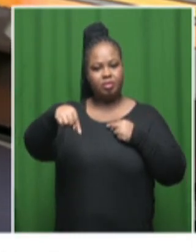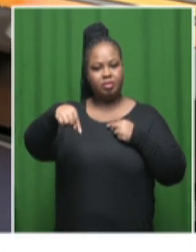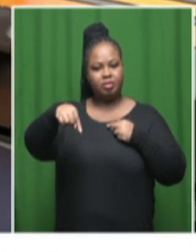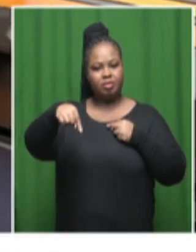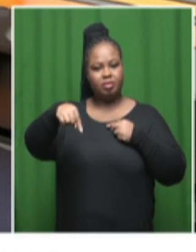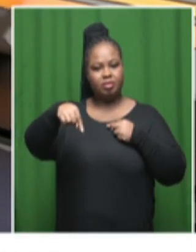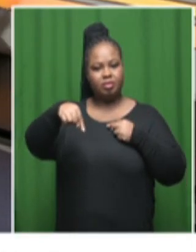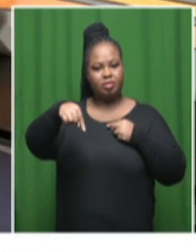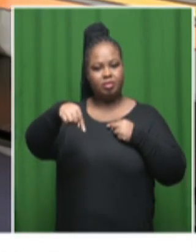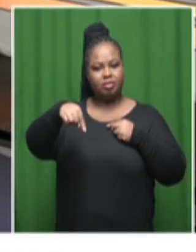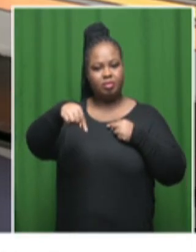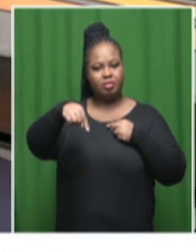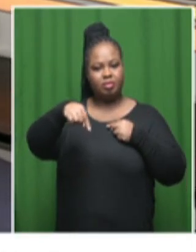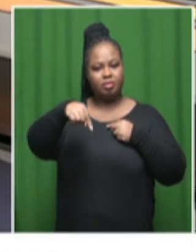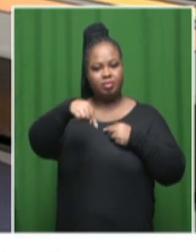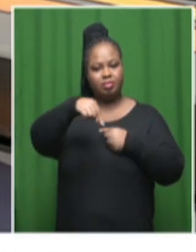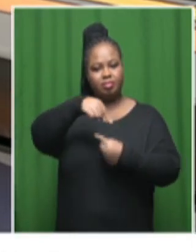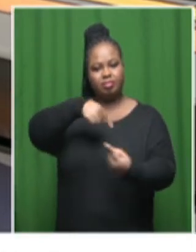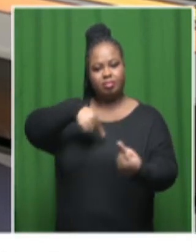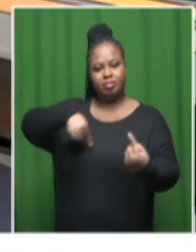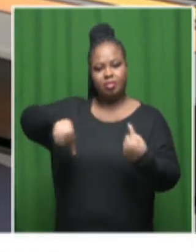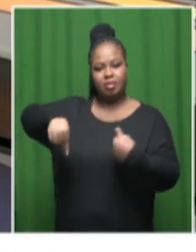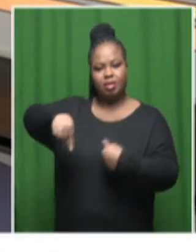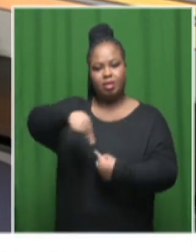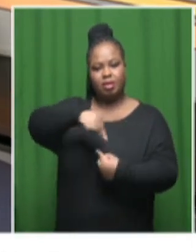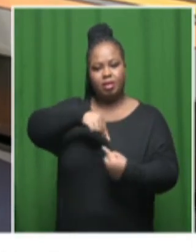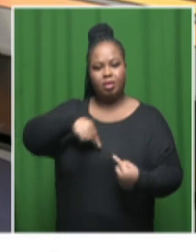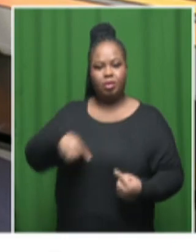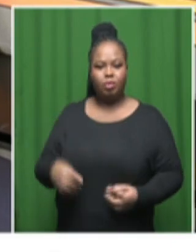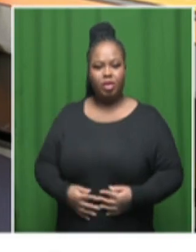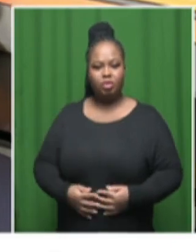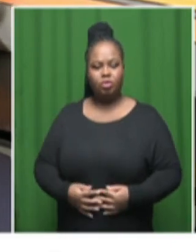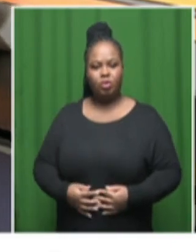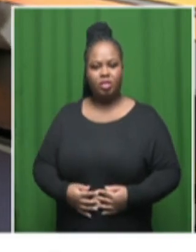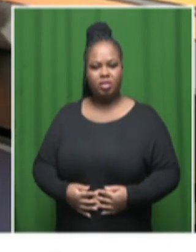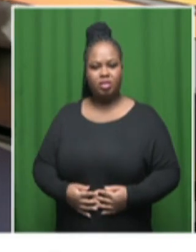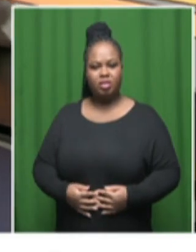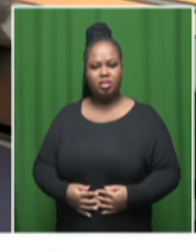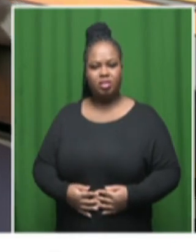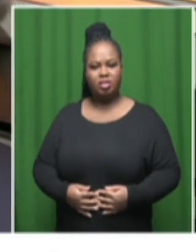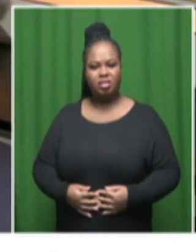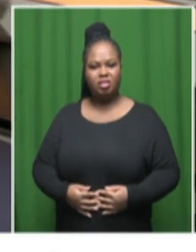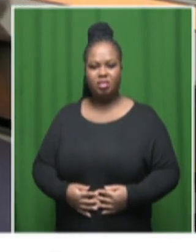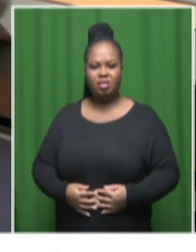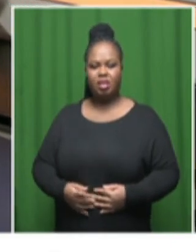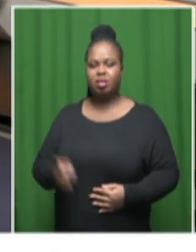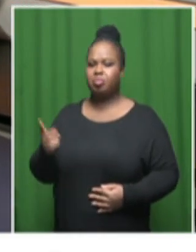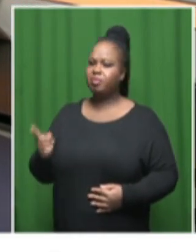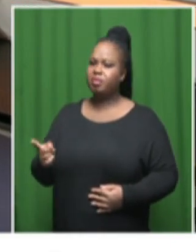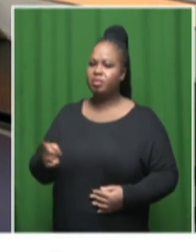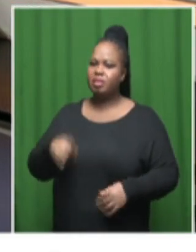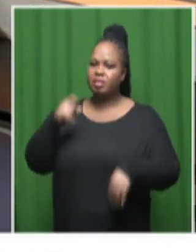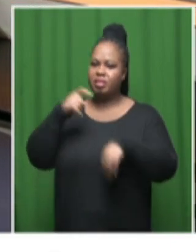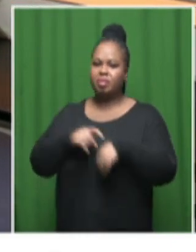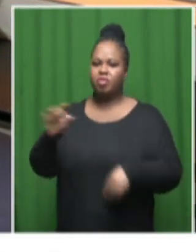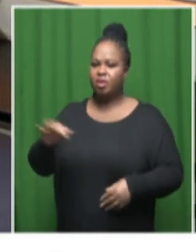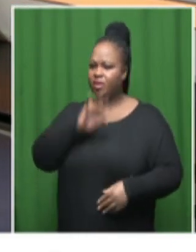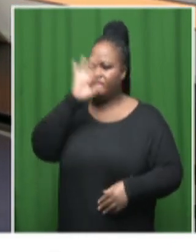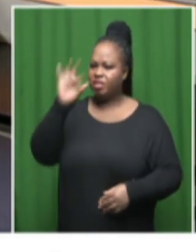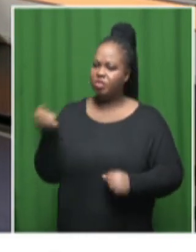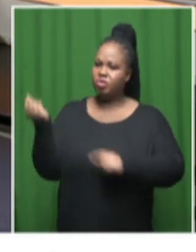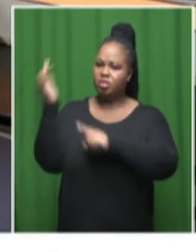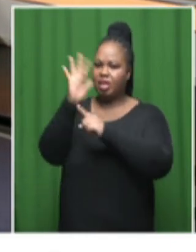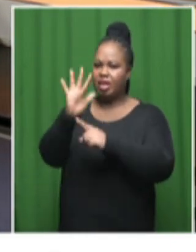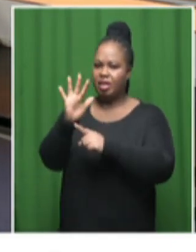to get a full view. 360. It's time for Africa to shine over here. Absolutely love